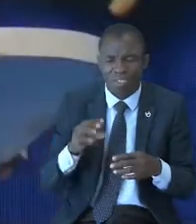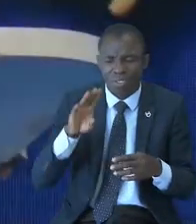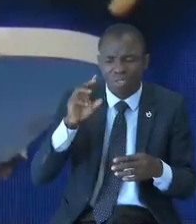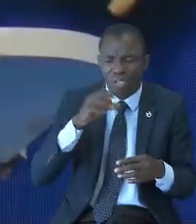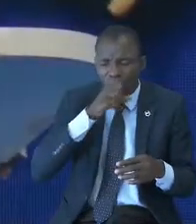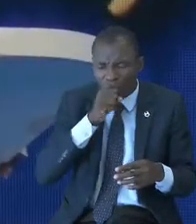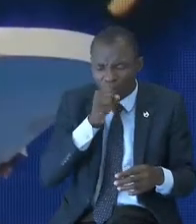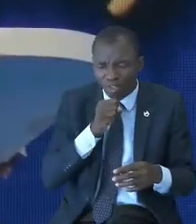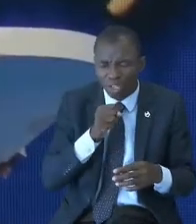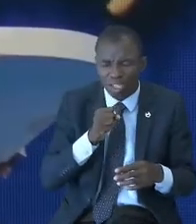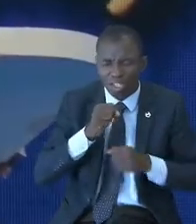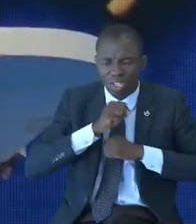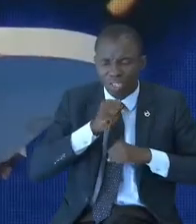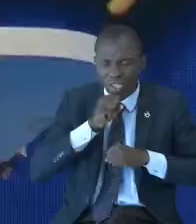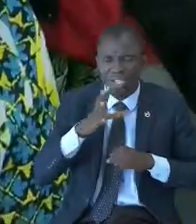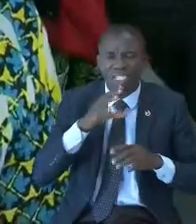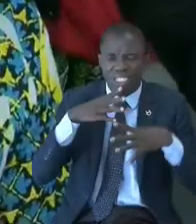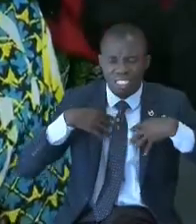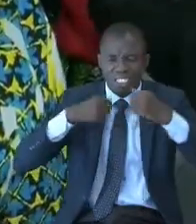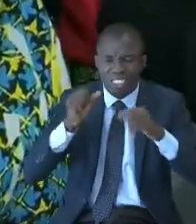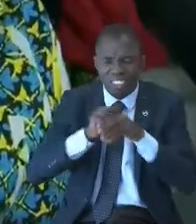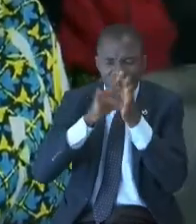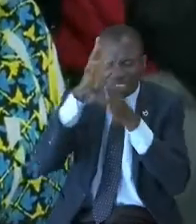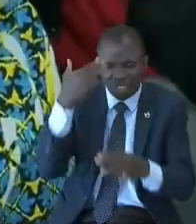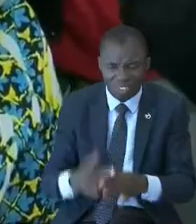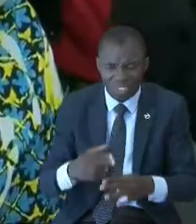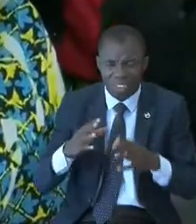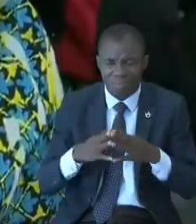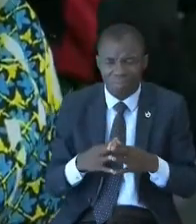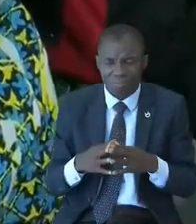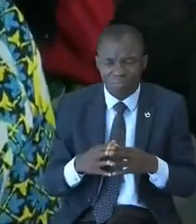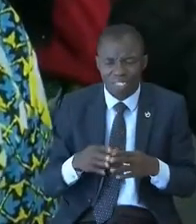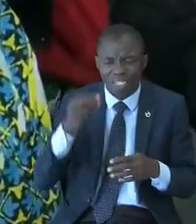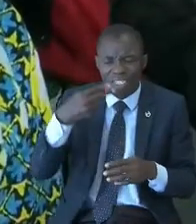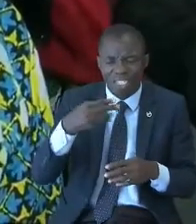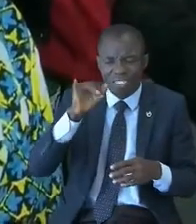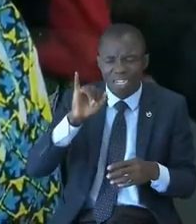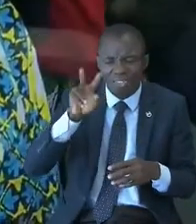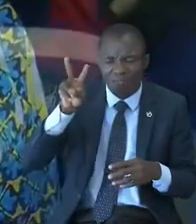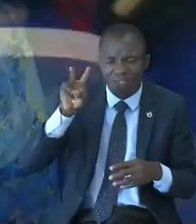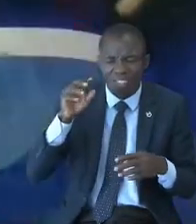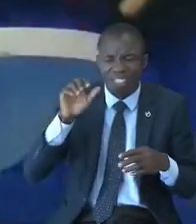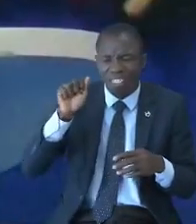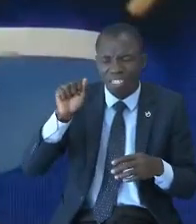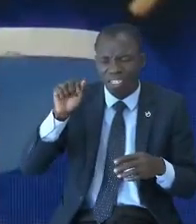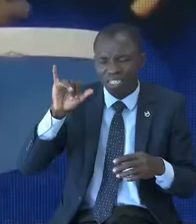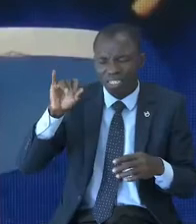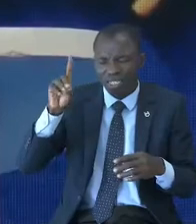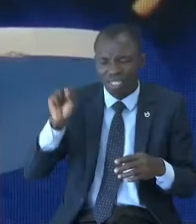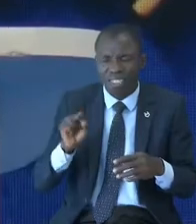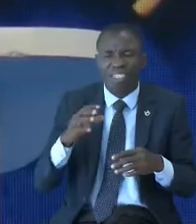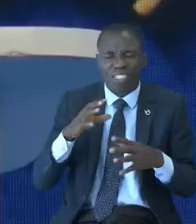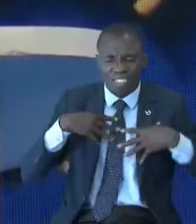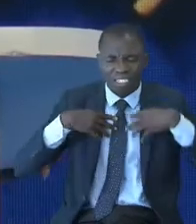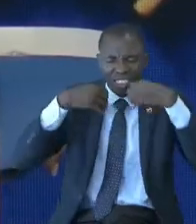Tuberculosis, healed in Jesus' name. HIV/AIDS, healed